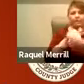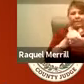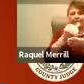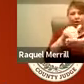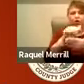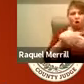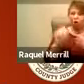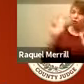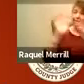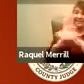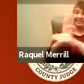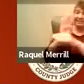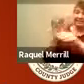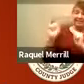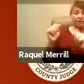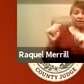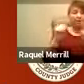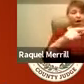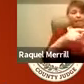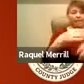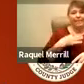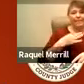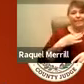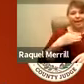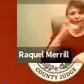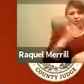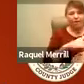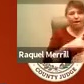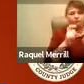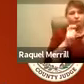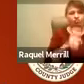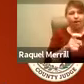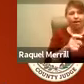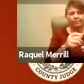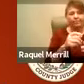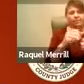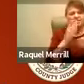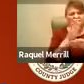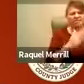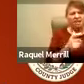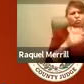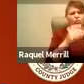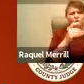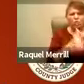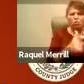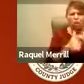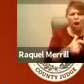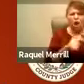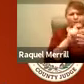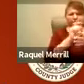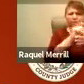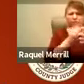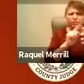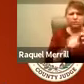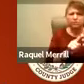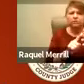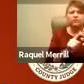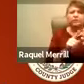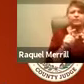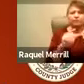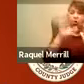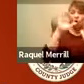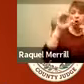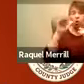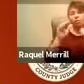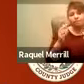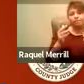come in here and apply for it. It's got certain requirements. We'll hopefully have made them to